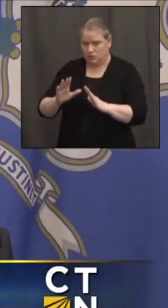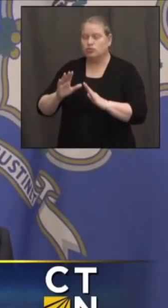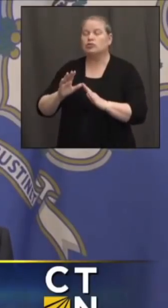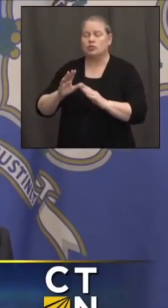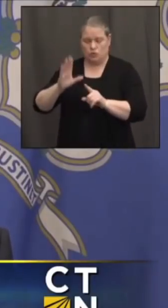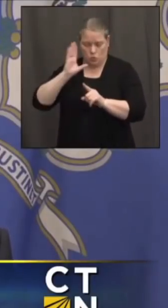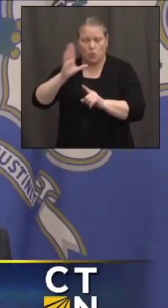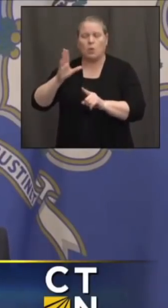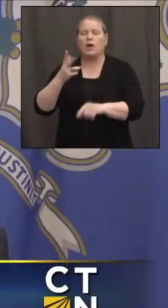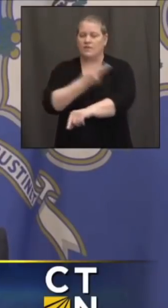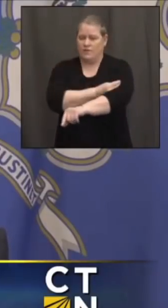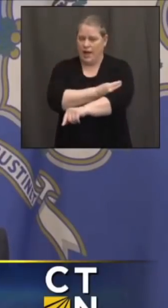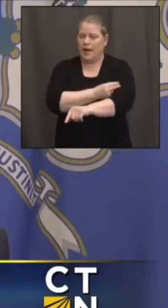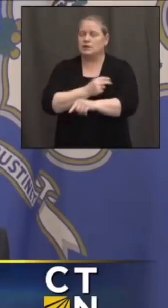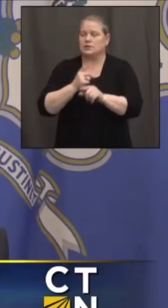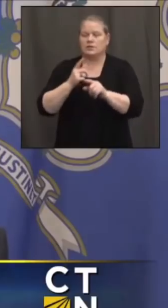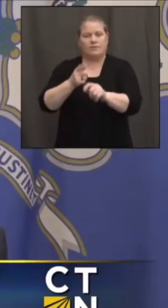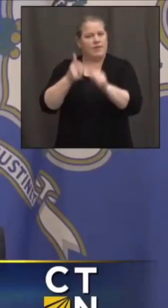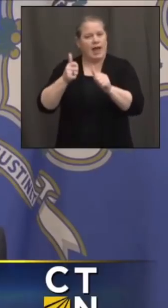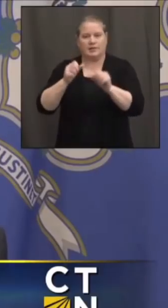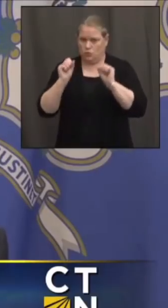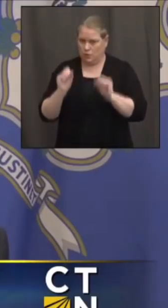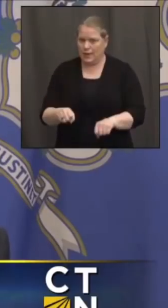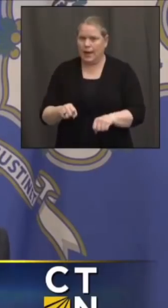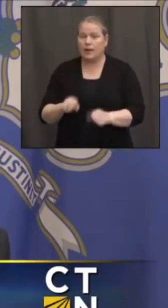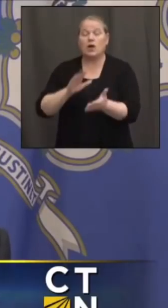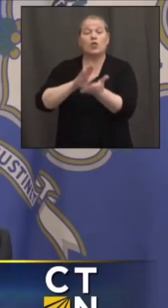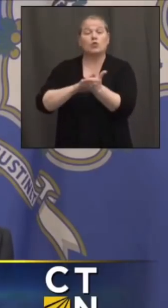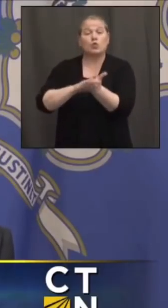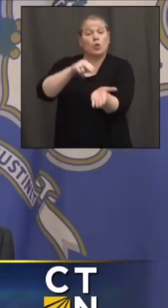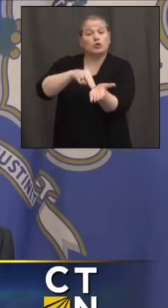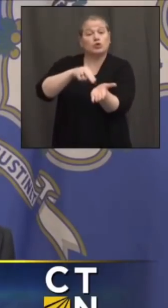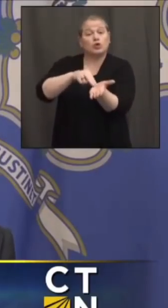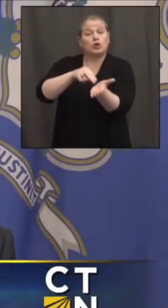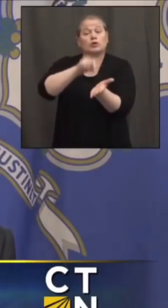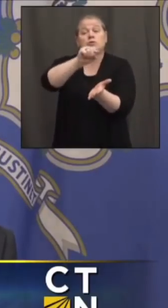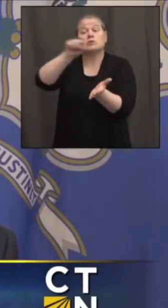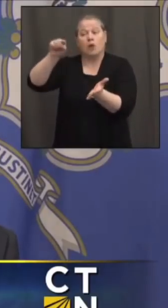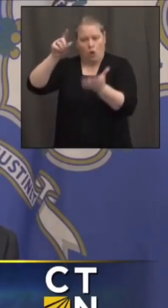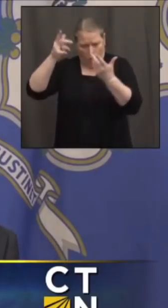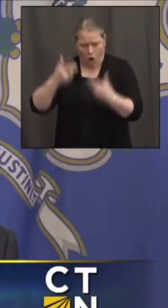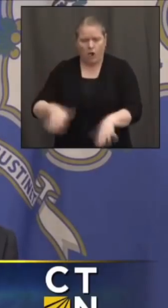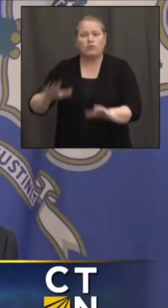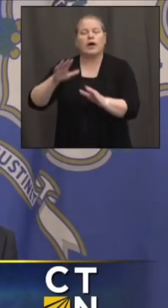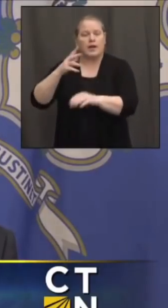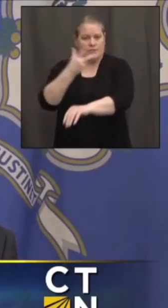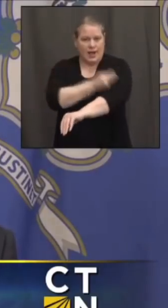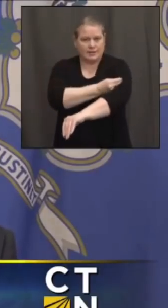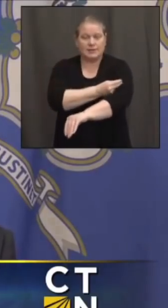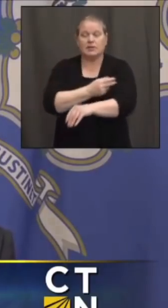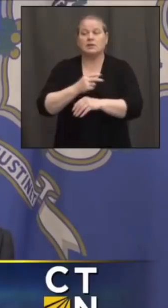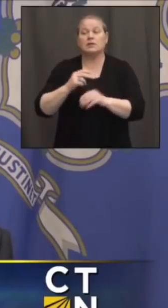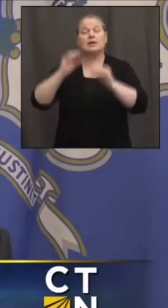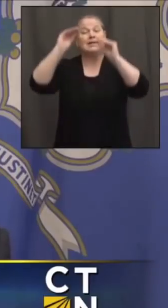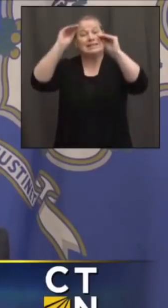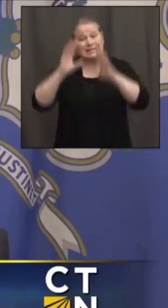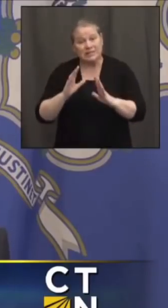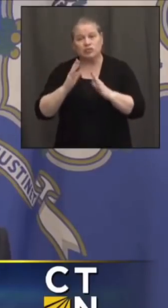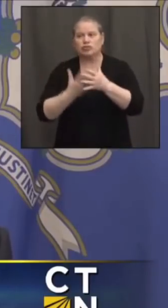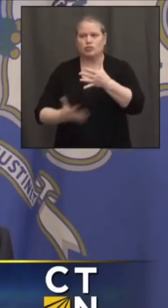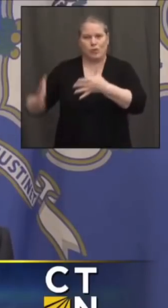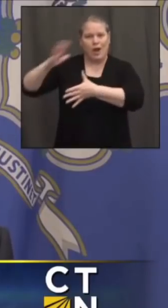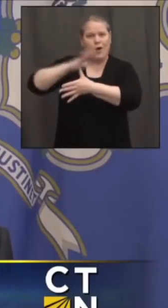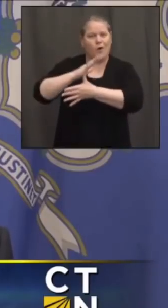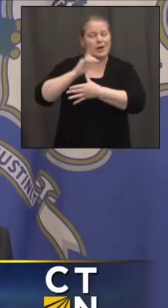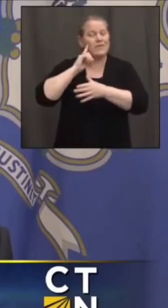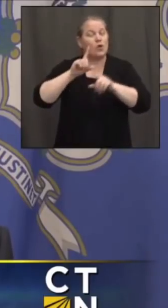and nurses have already gotten vaccinated, school nurses. Prioritizing teachers as well for testing to make sure they